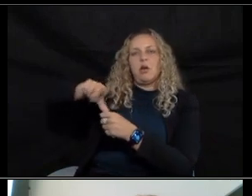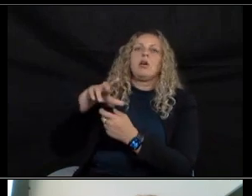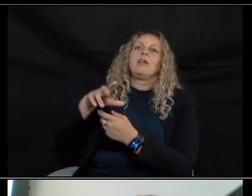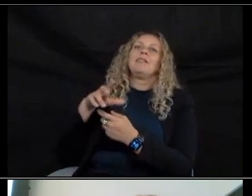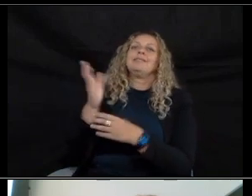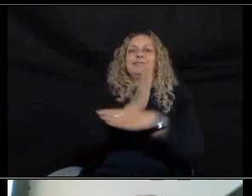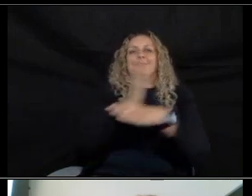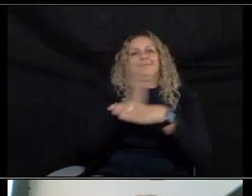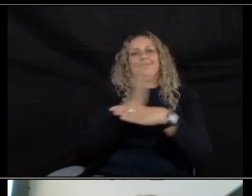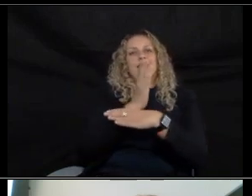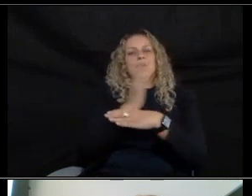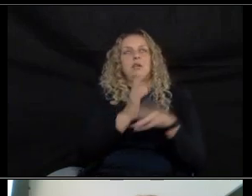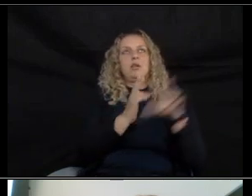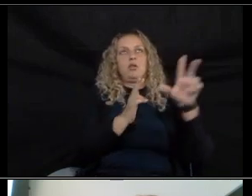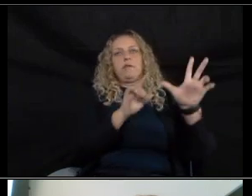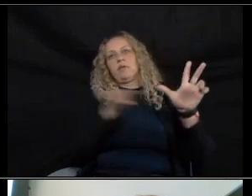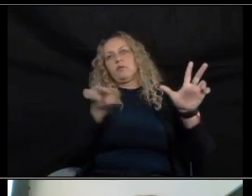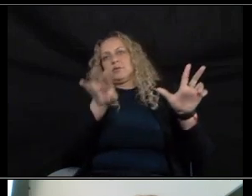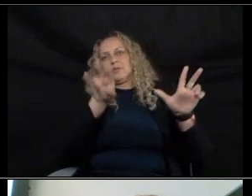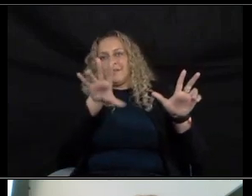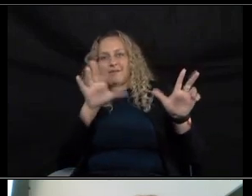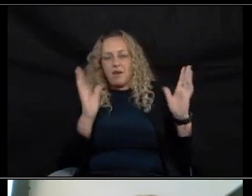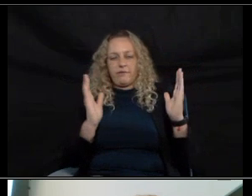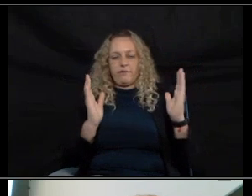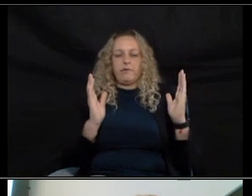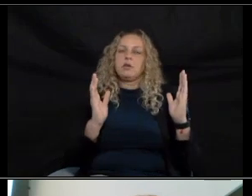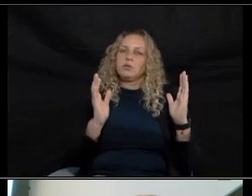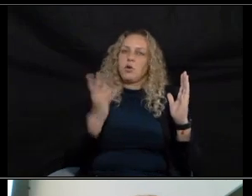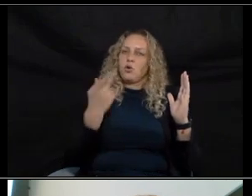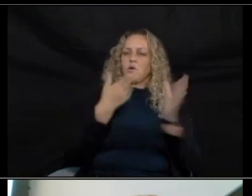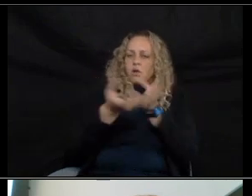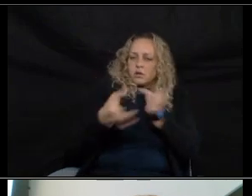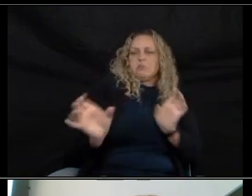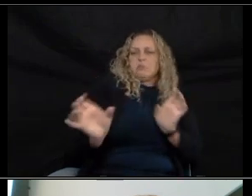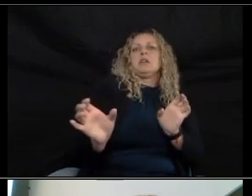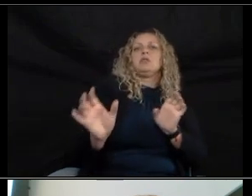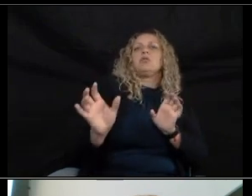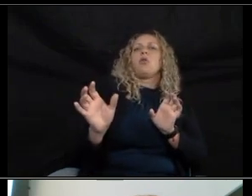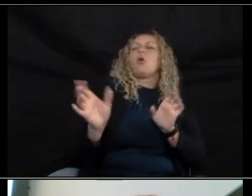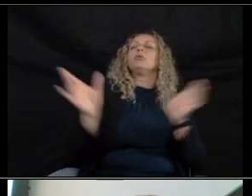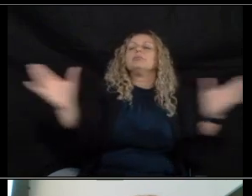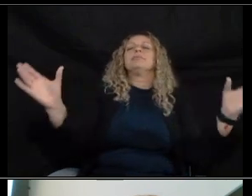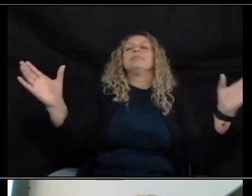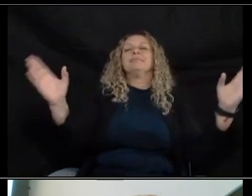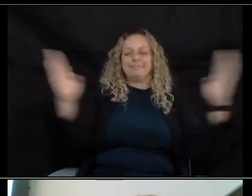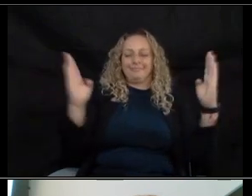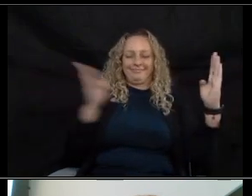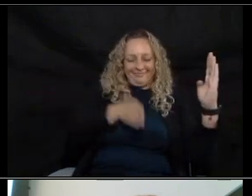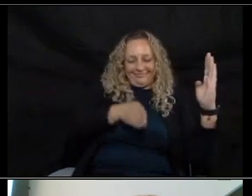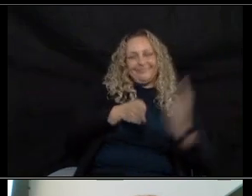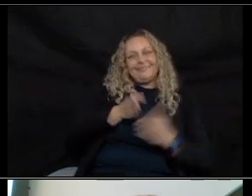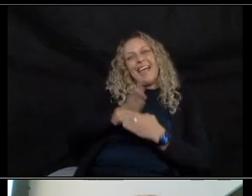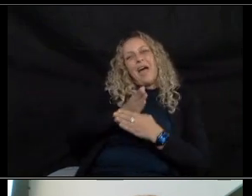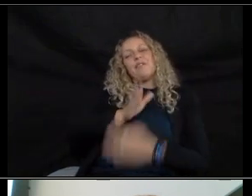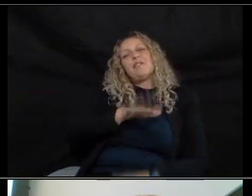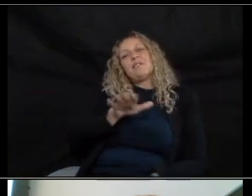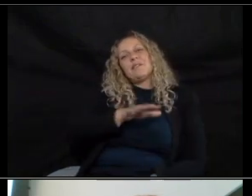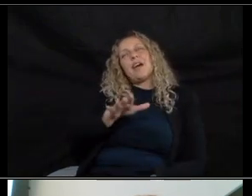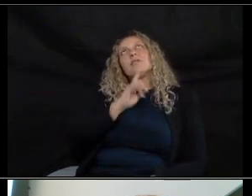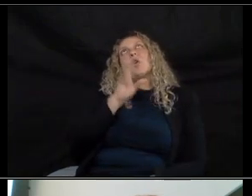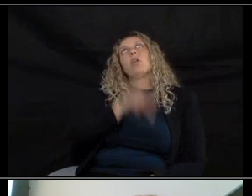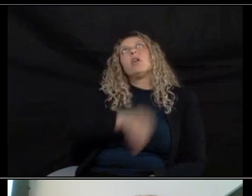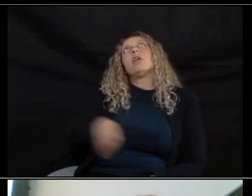to $75. So let's split the difference and say $55. For about